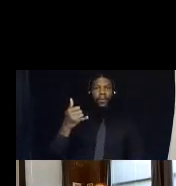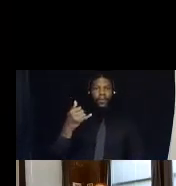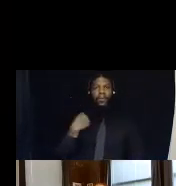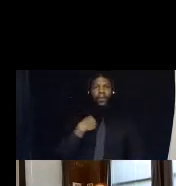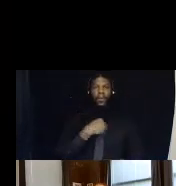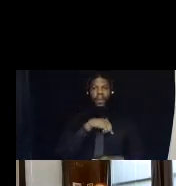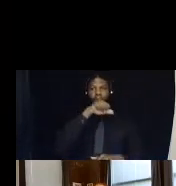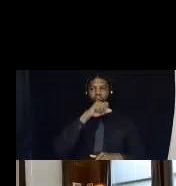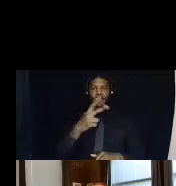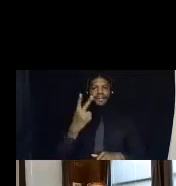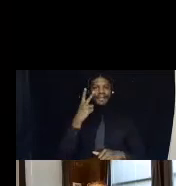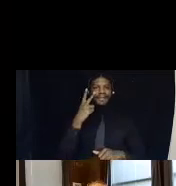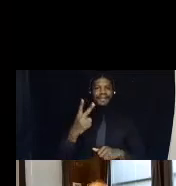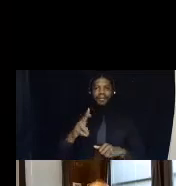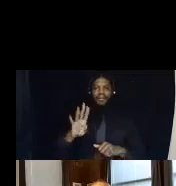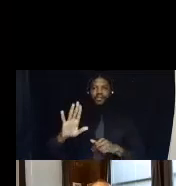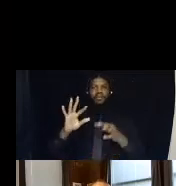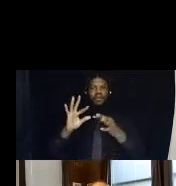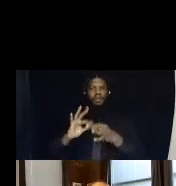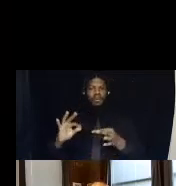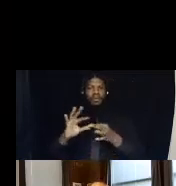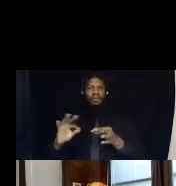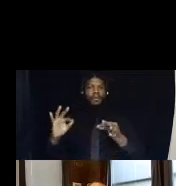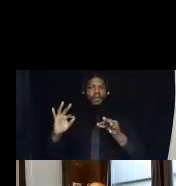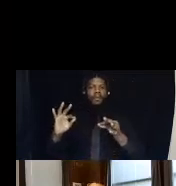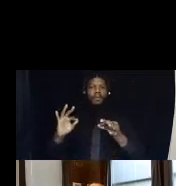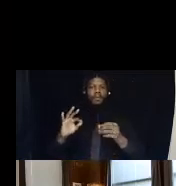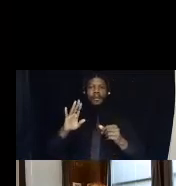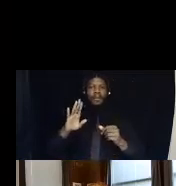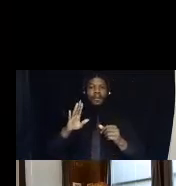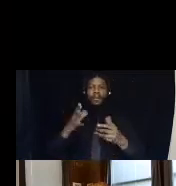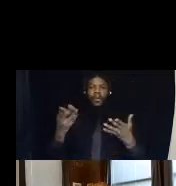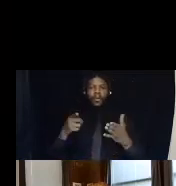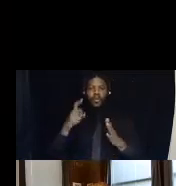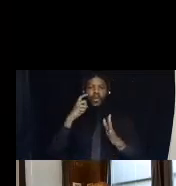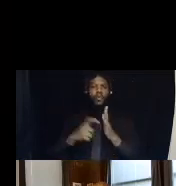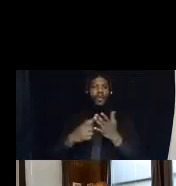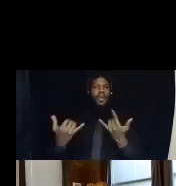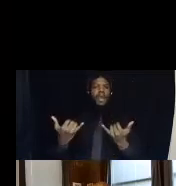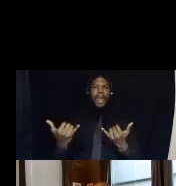in the chat what you're noticing.